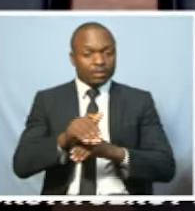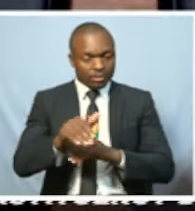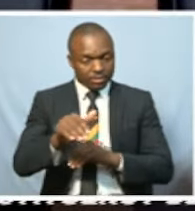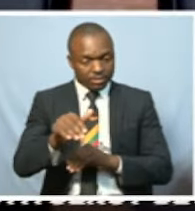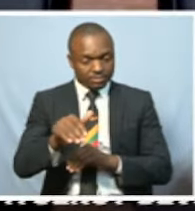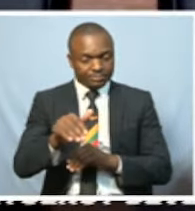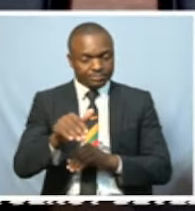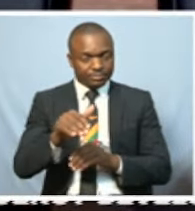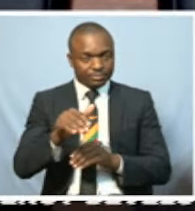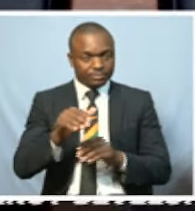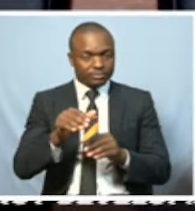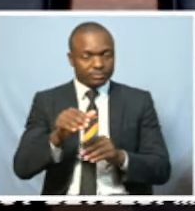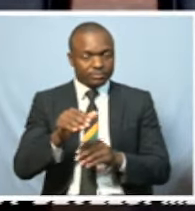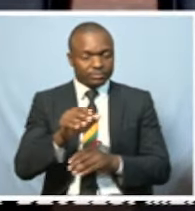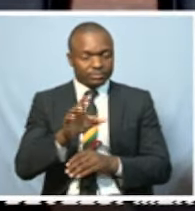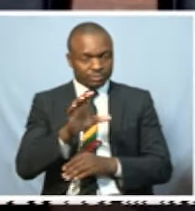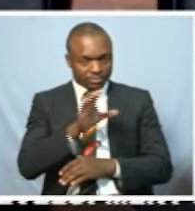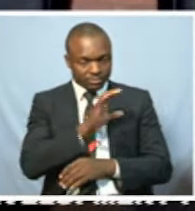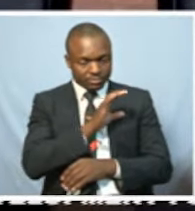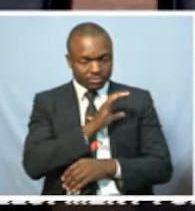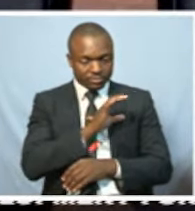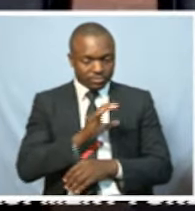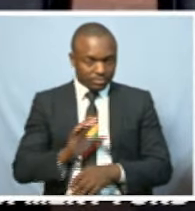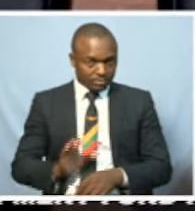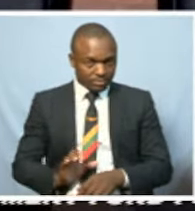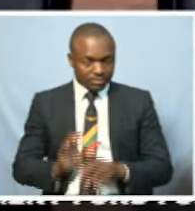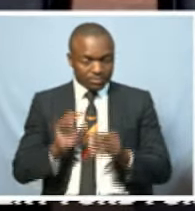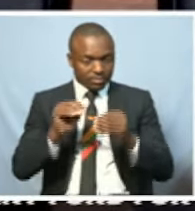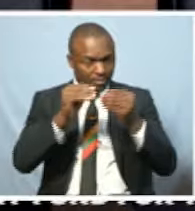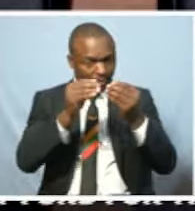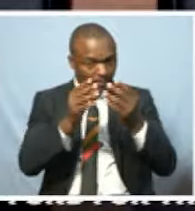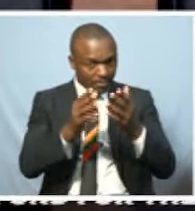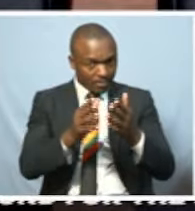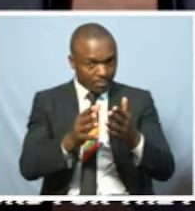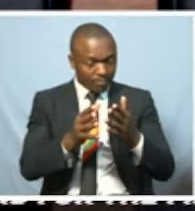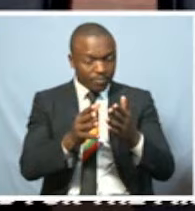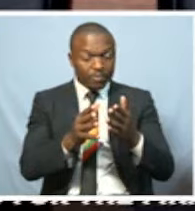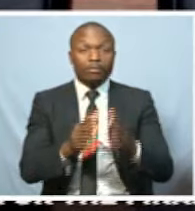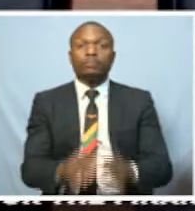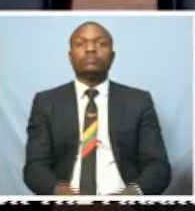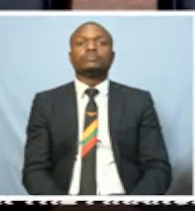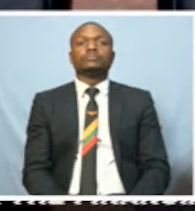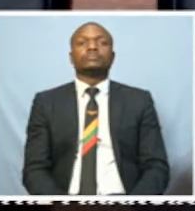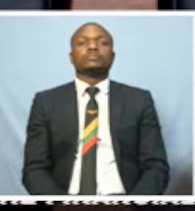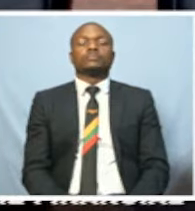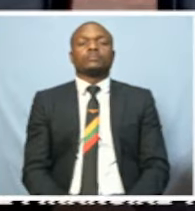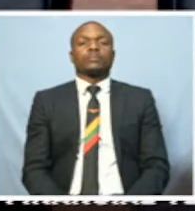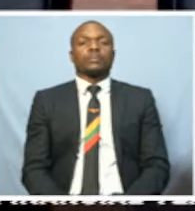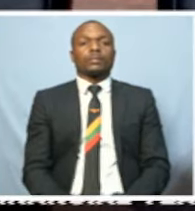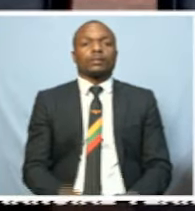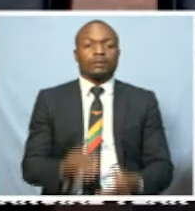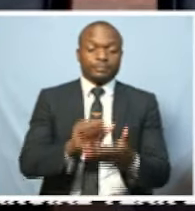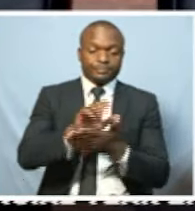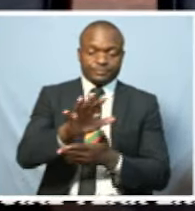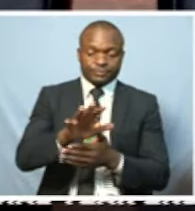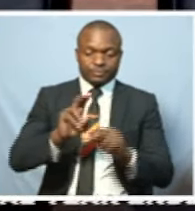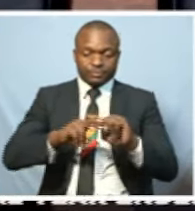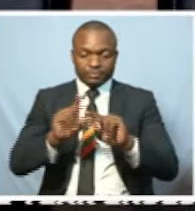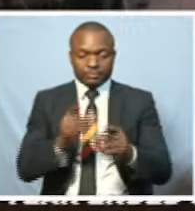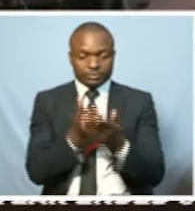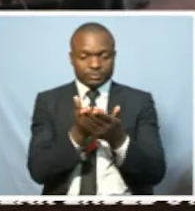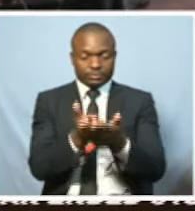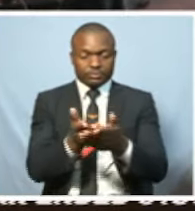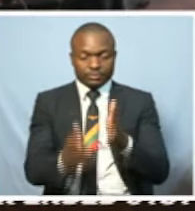of suppliers to contractors. So he responded in relations to the advert, Chair. I submit.